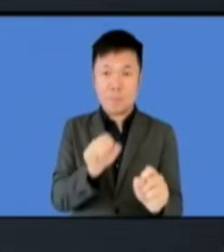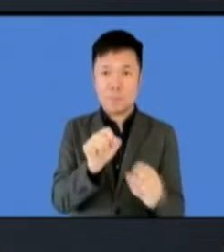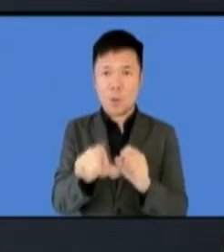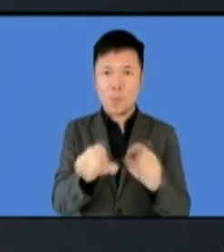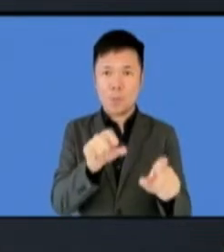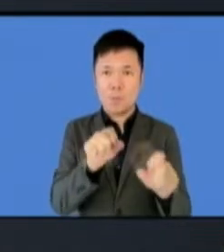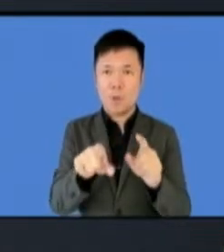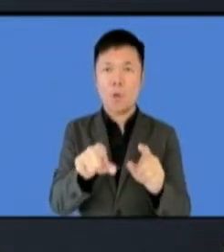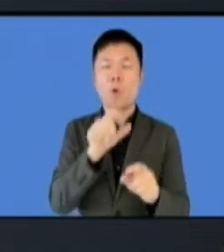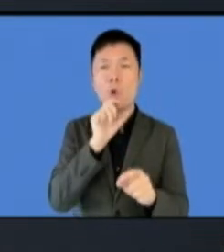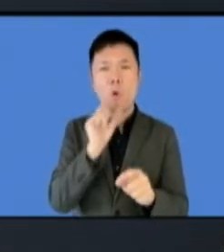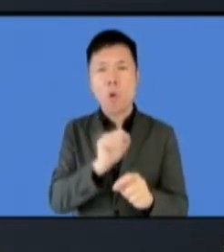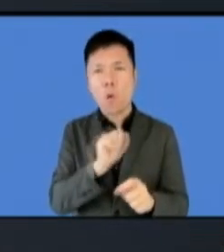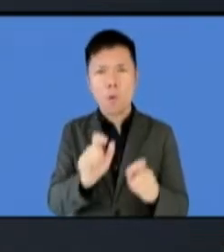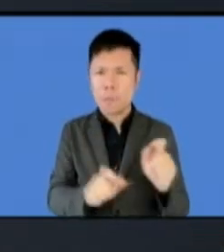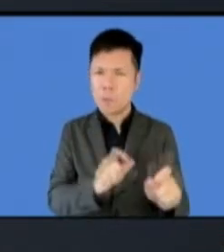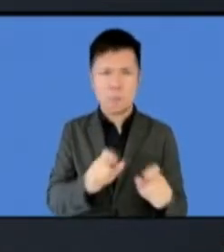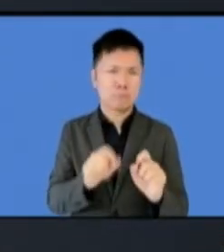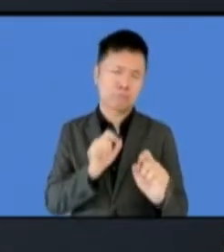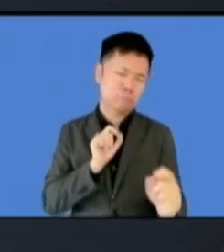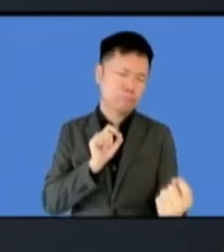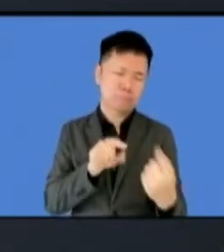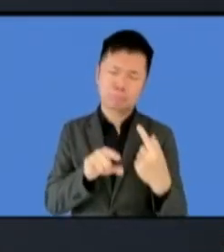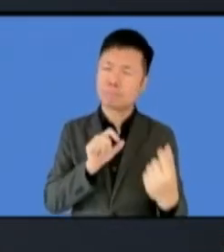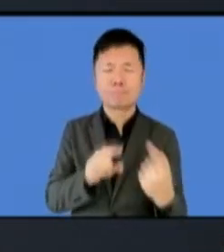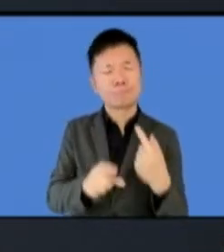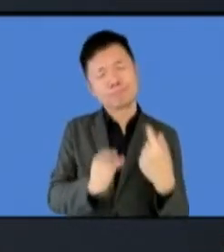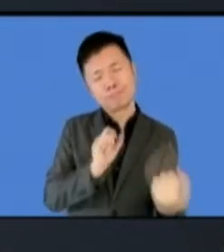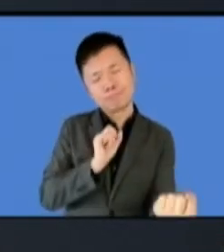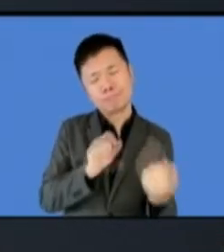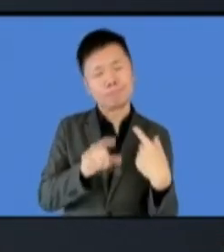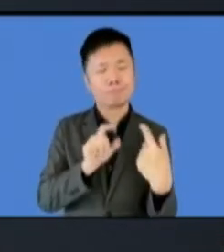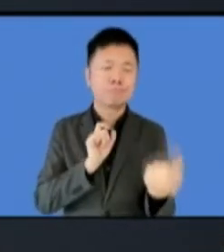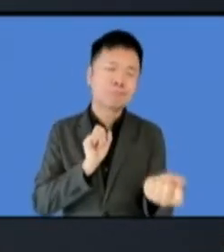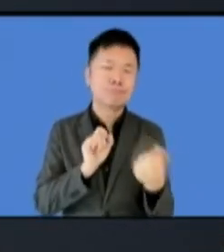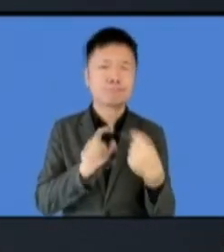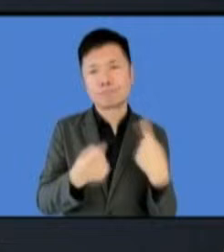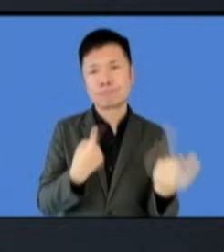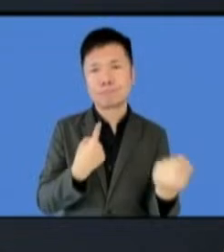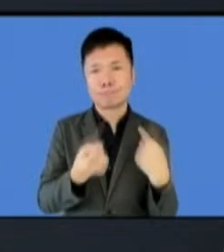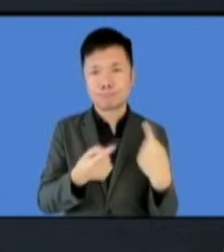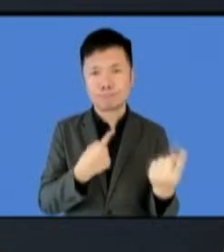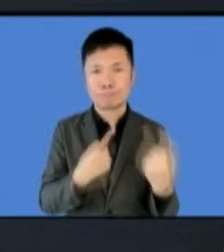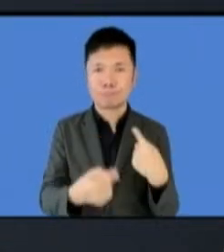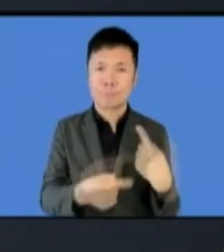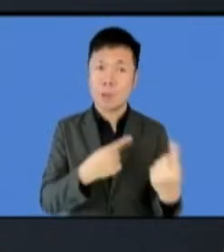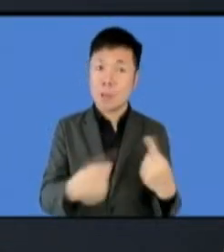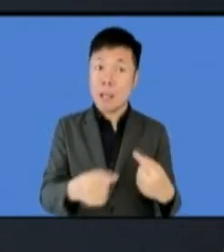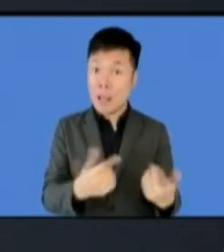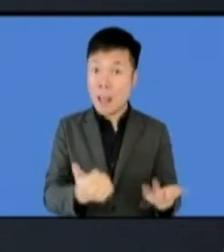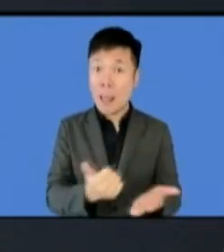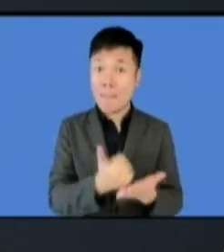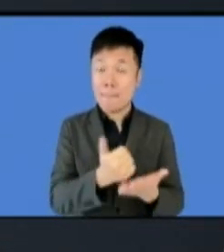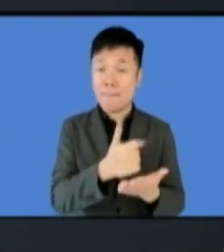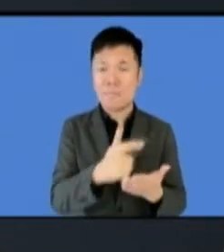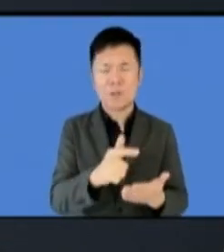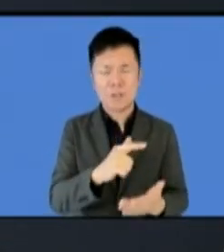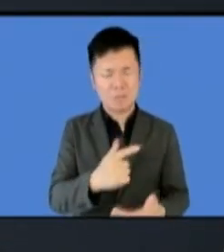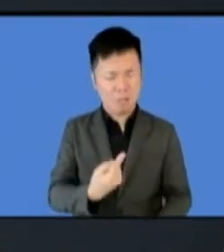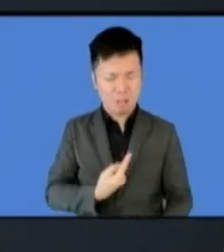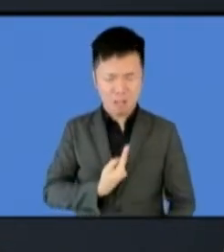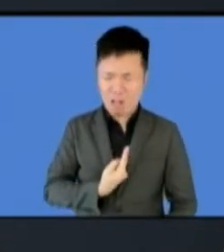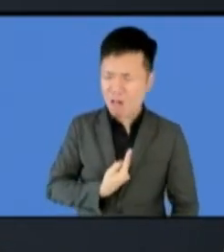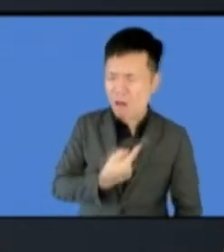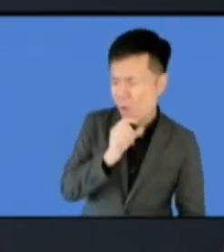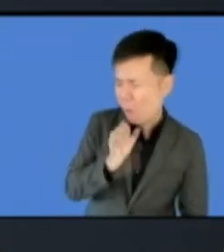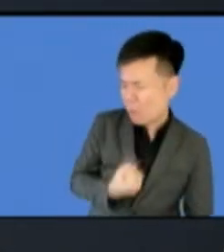It's not a crisis or a helpline, but just to chat, a conversation, and can be hugely beneficial to reduce loneliness.